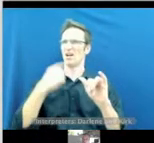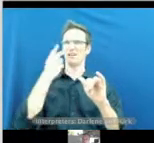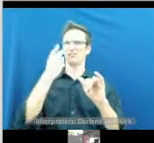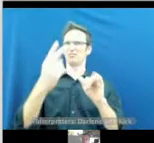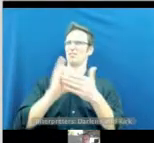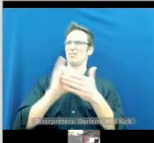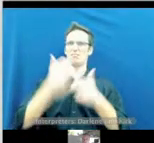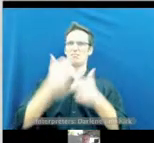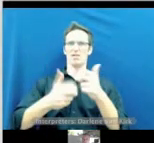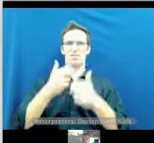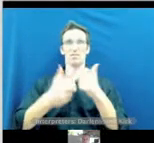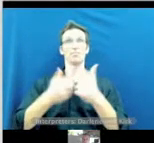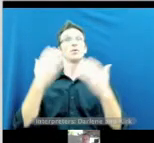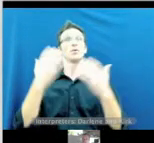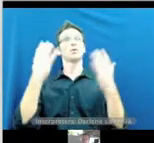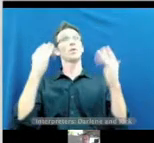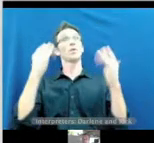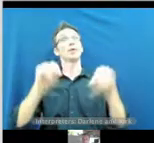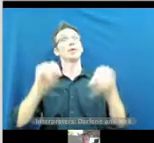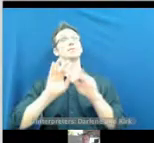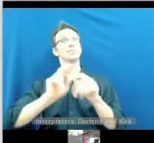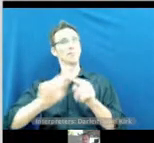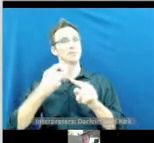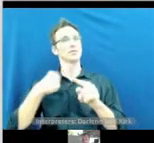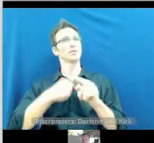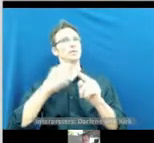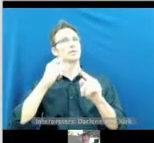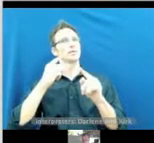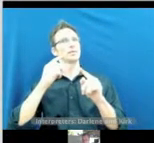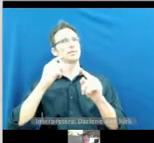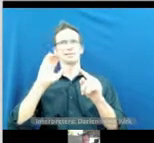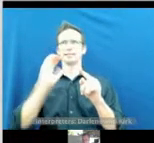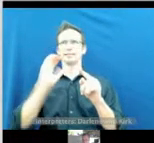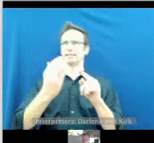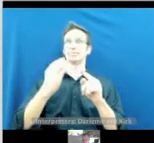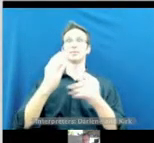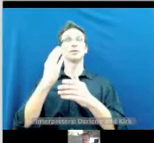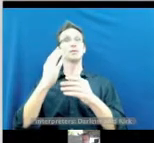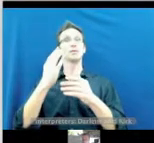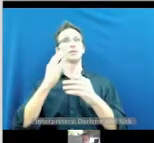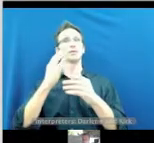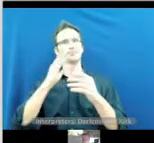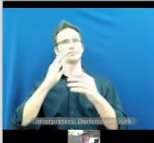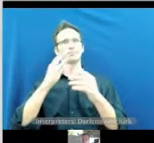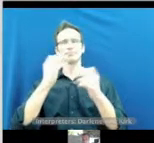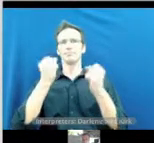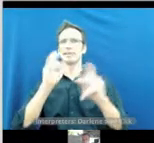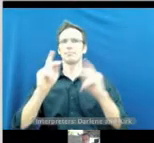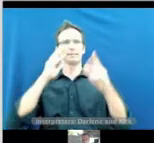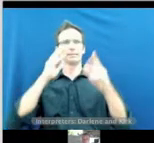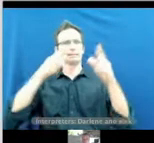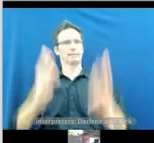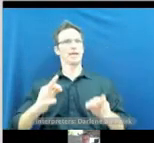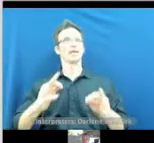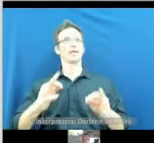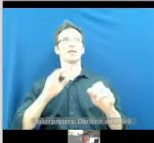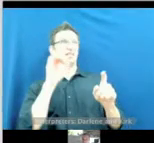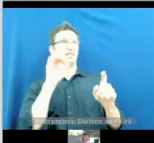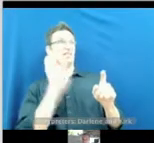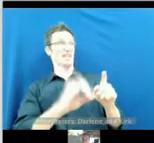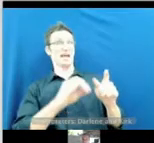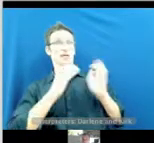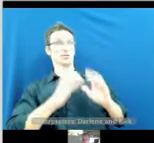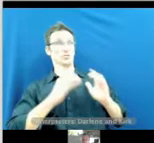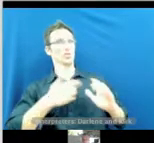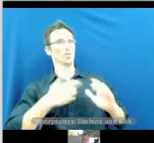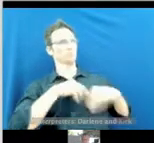we were making a very clear, decisive decision of what types of consumers we are willing